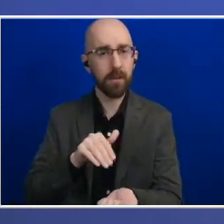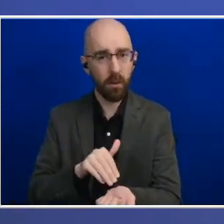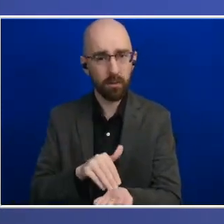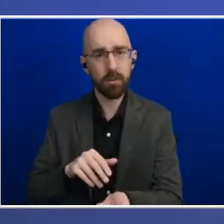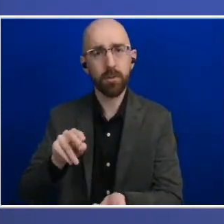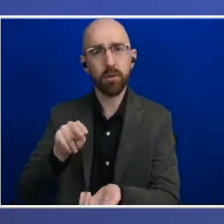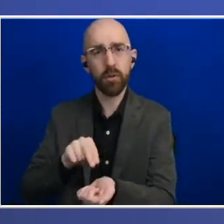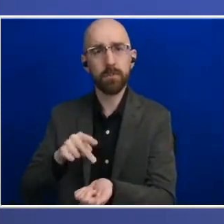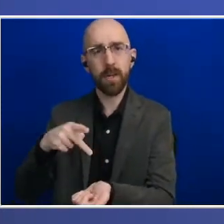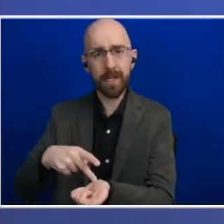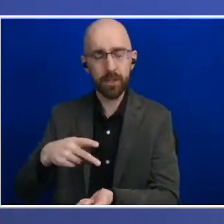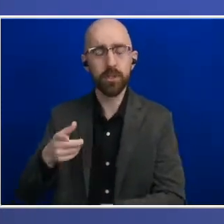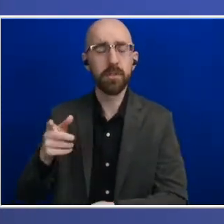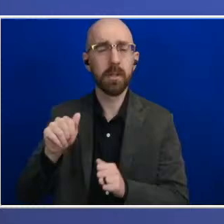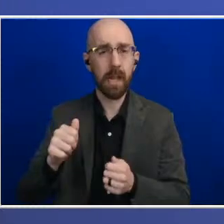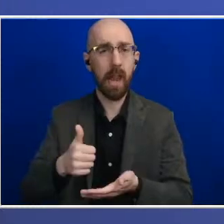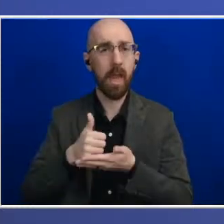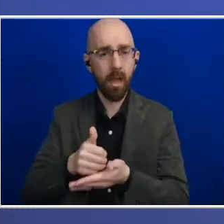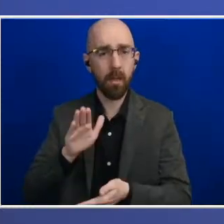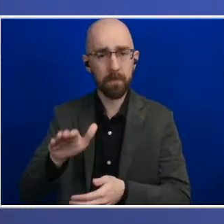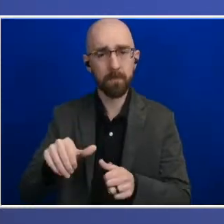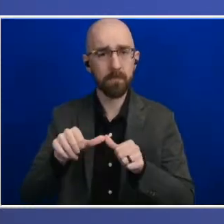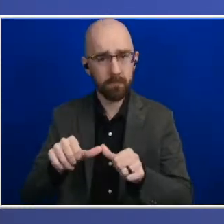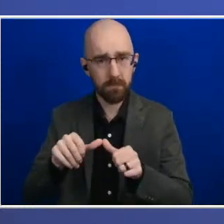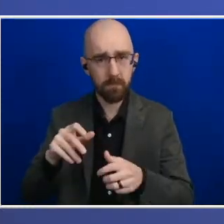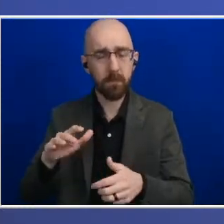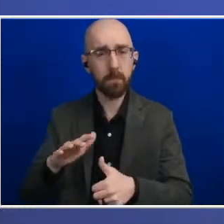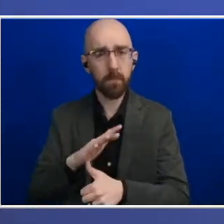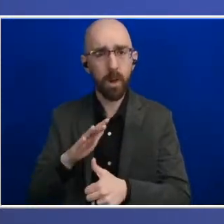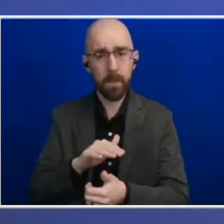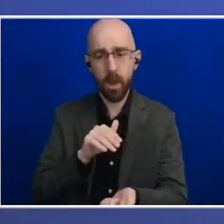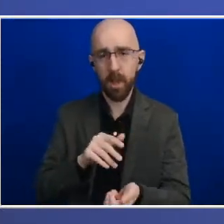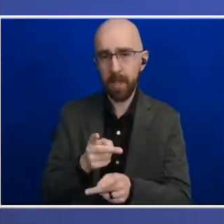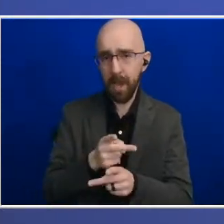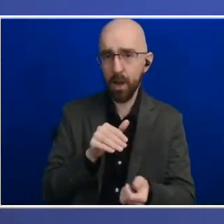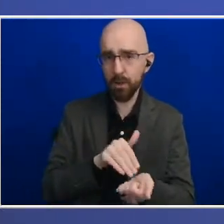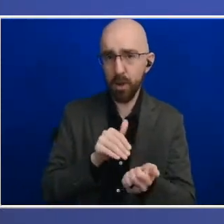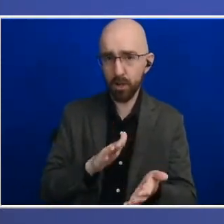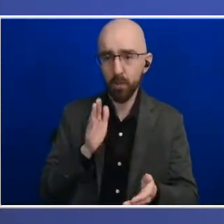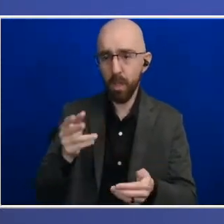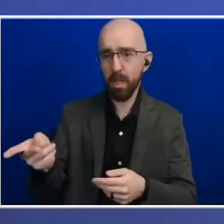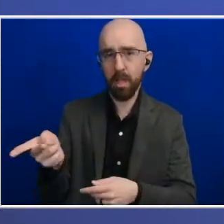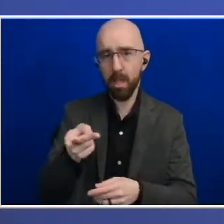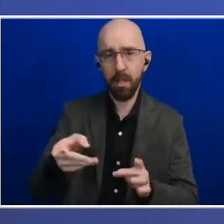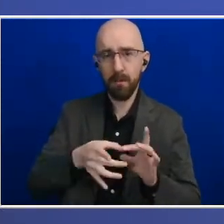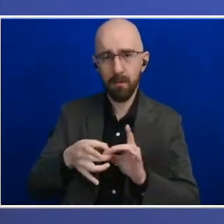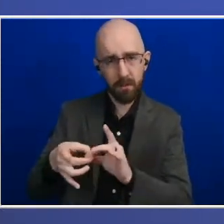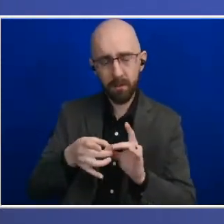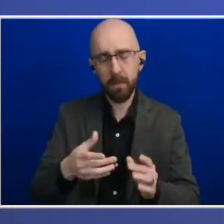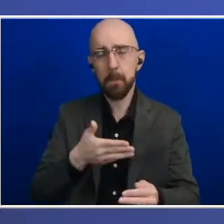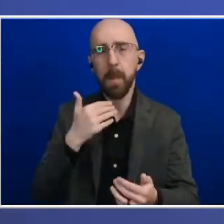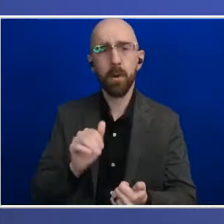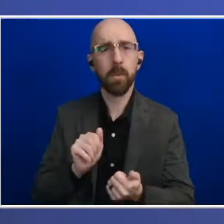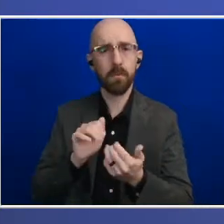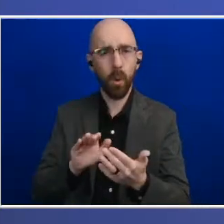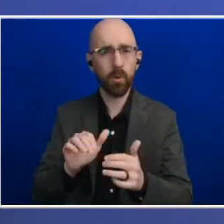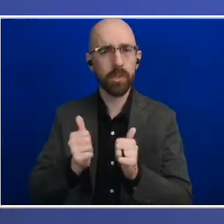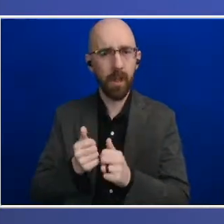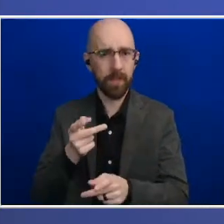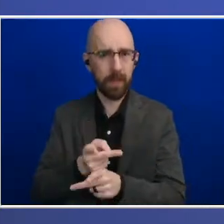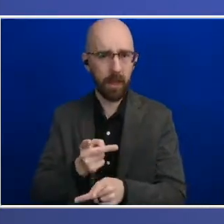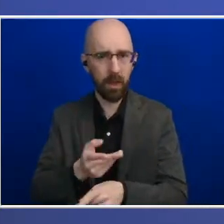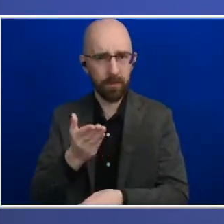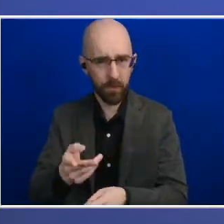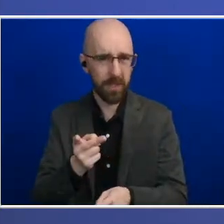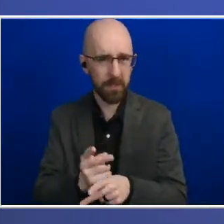your ongoing primary care physician make a better approach to the capability of keeping you functionally capable as